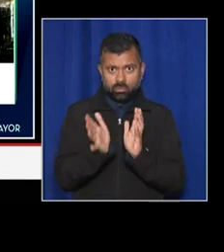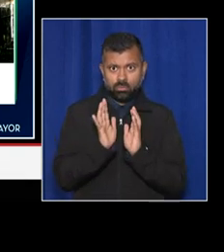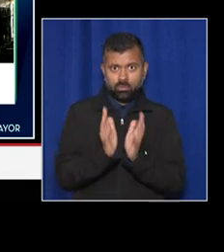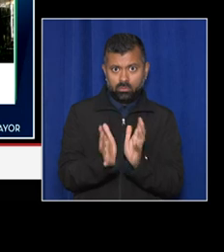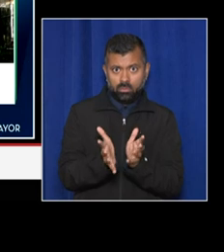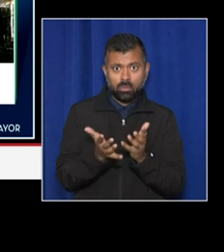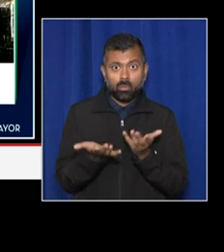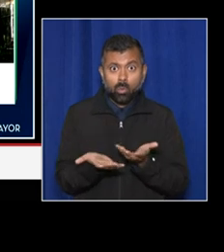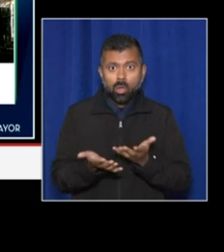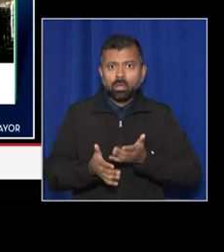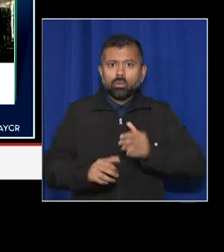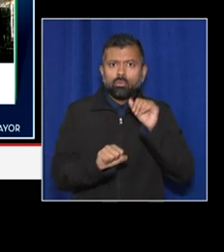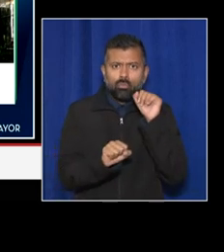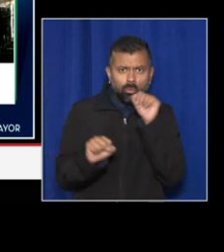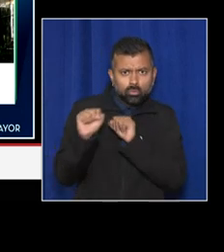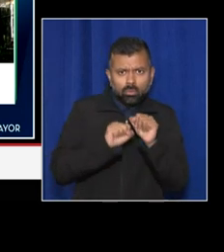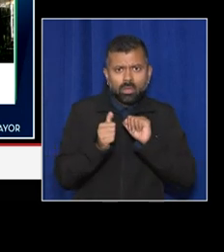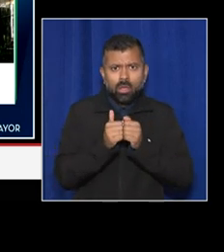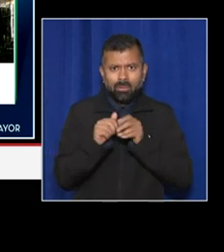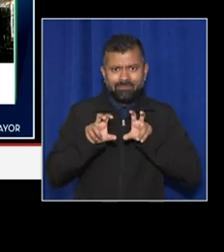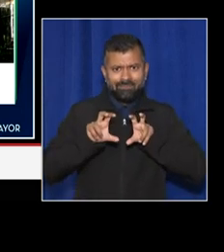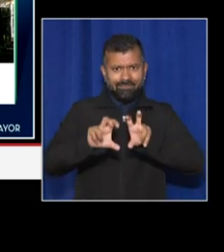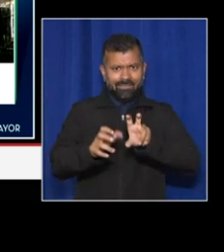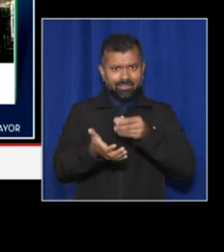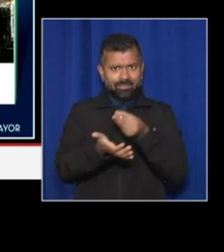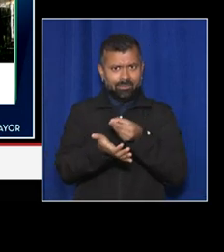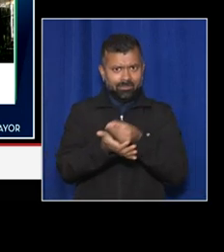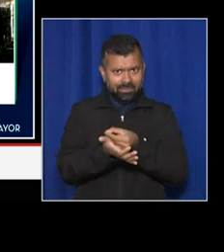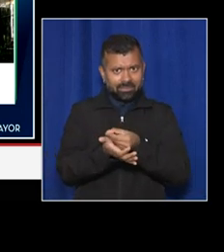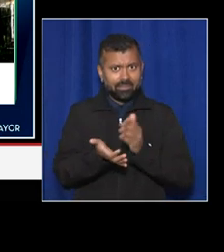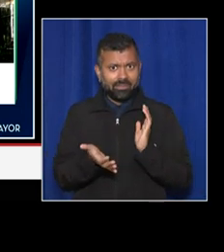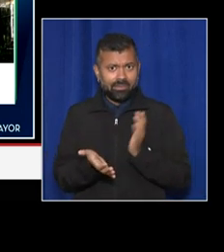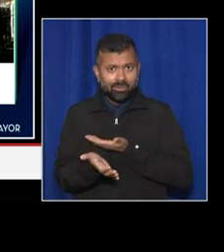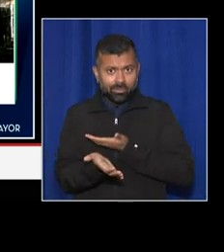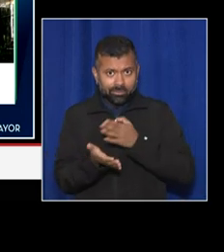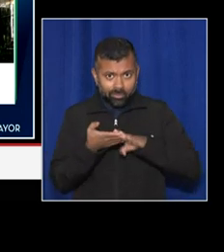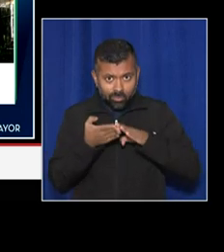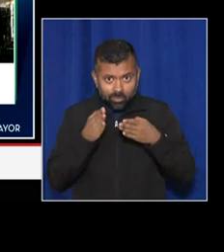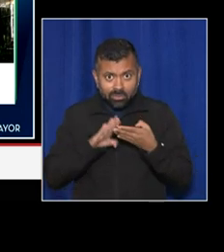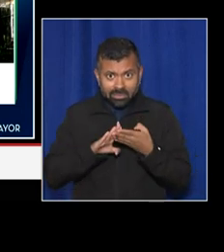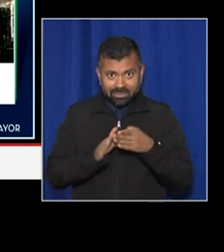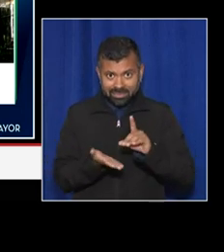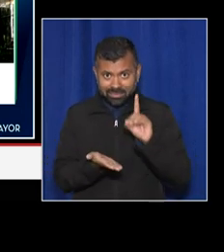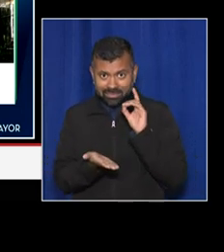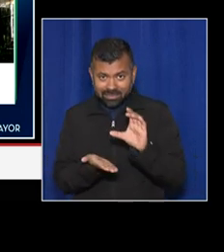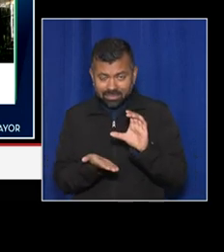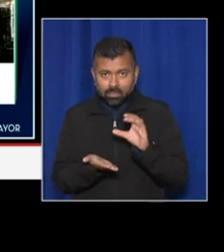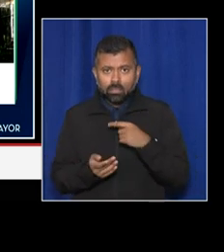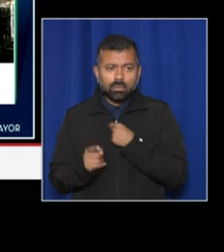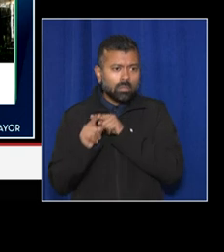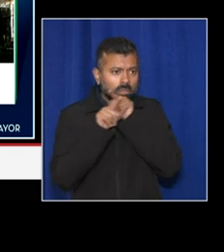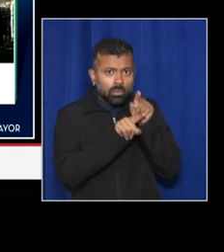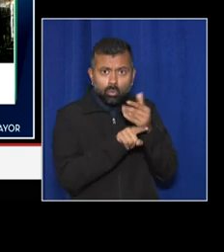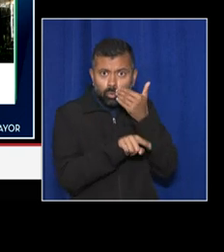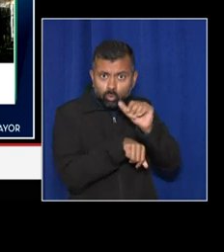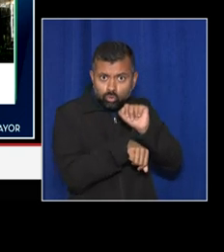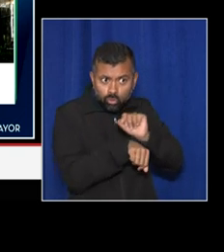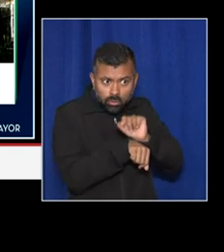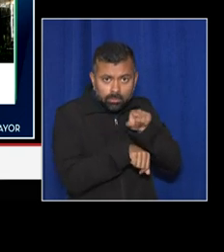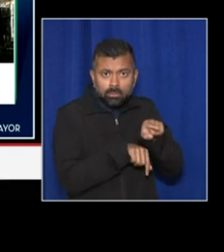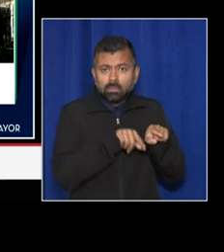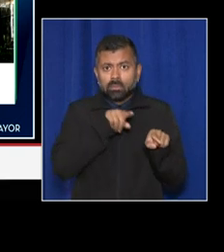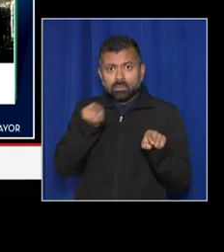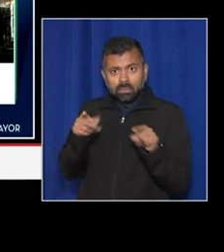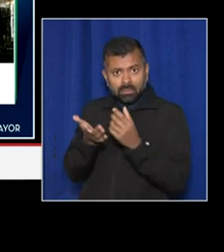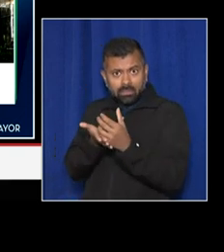dollars. We're very focused on how we bring more good-paying jobs and companies and economic activity to